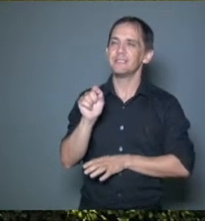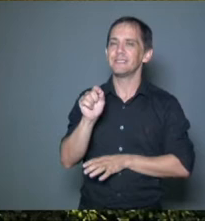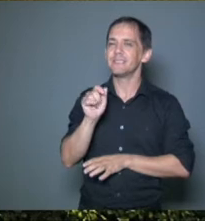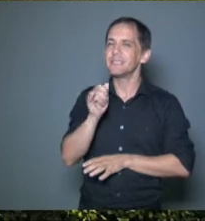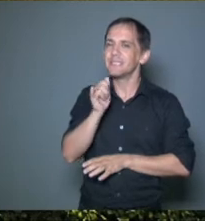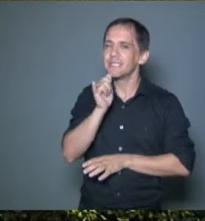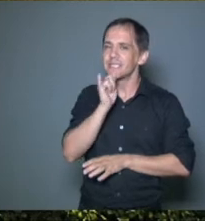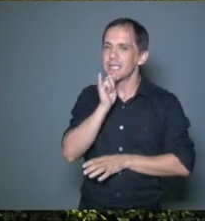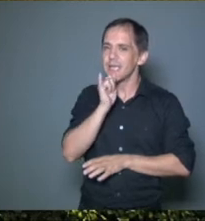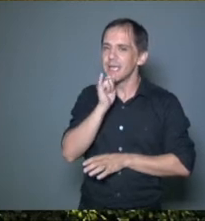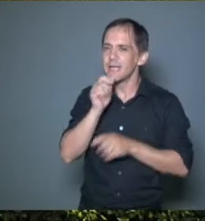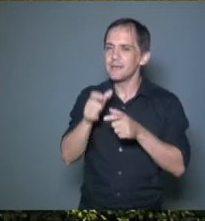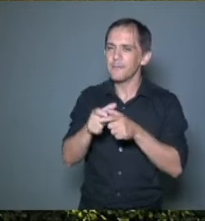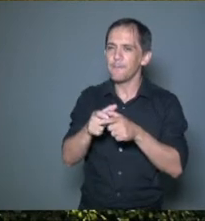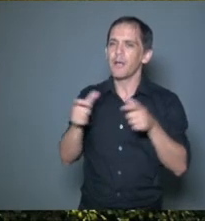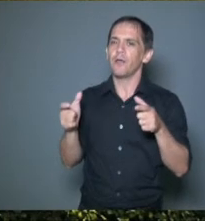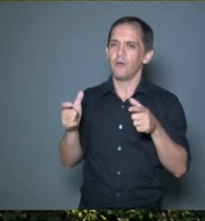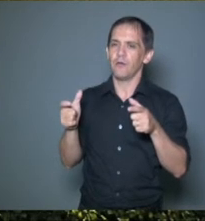rollout